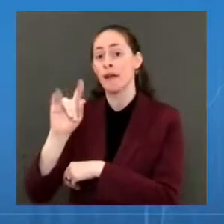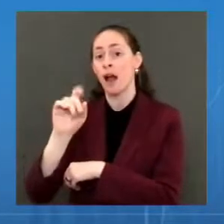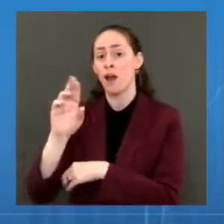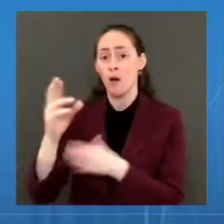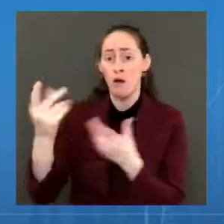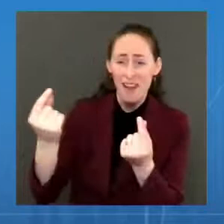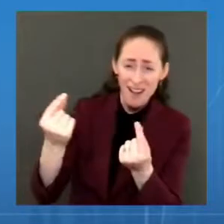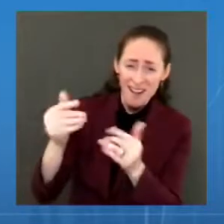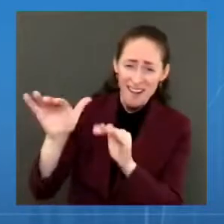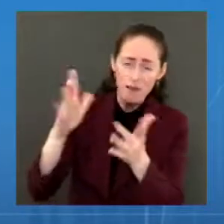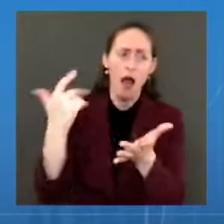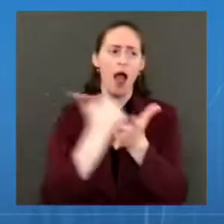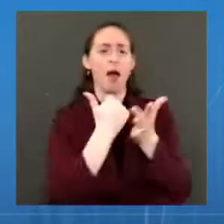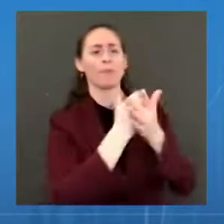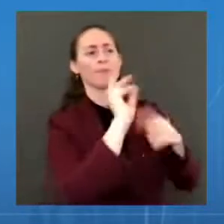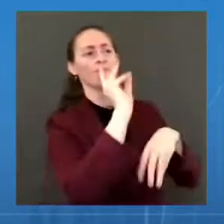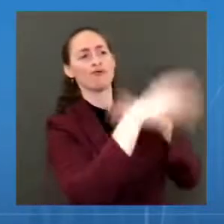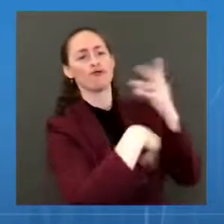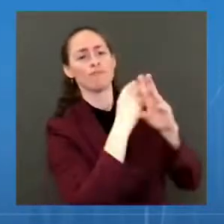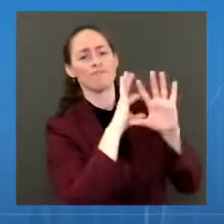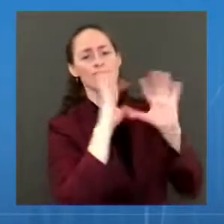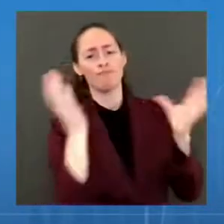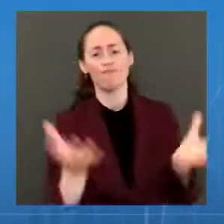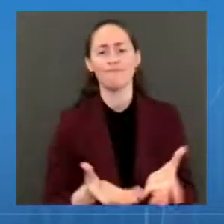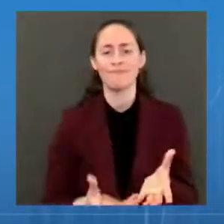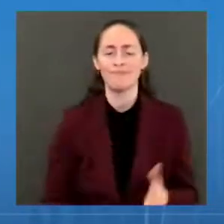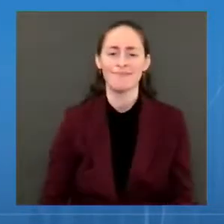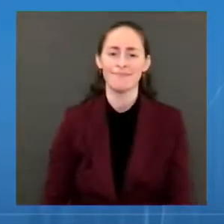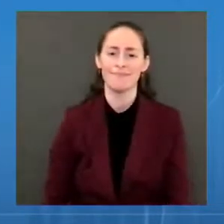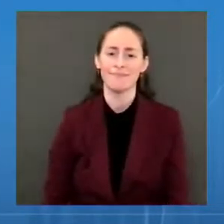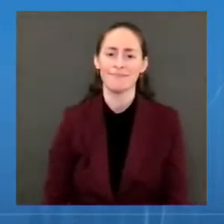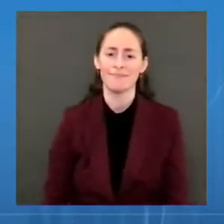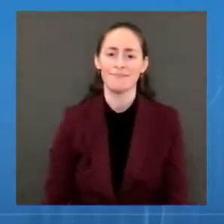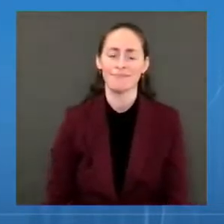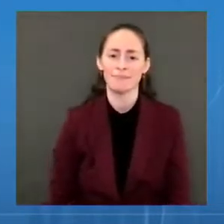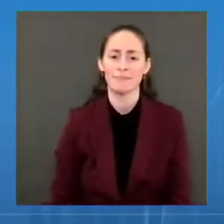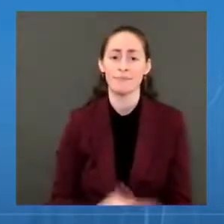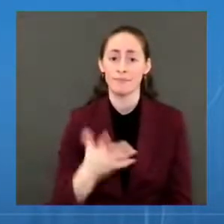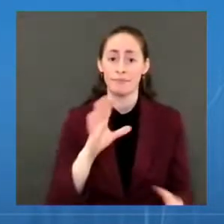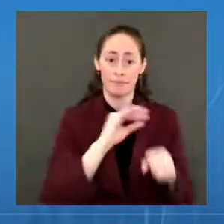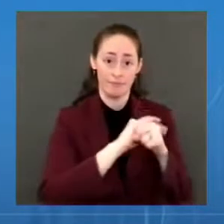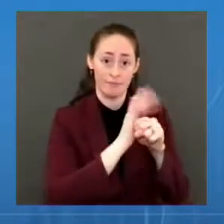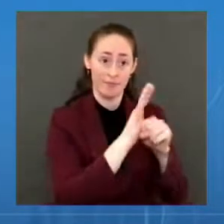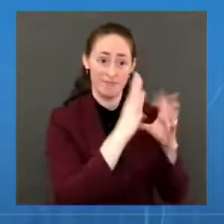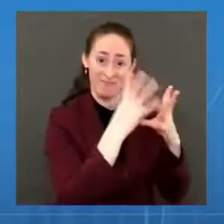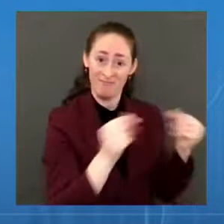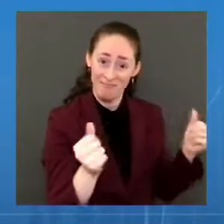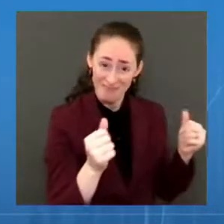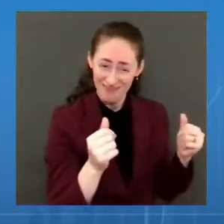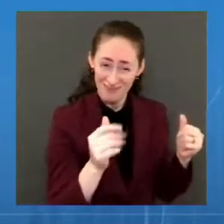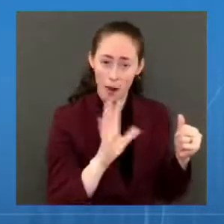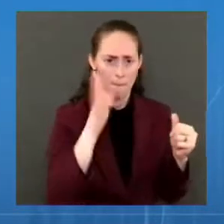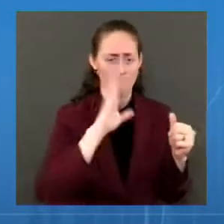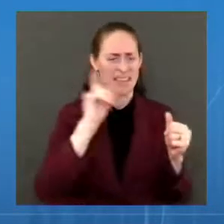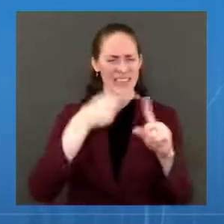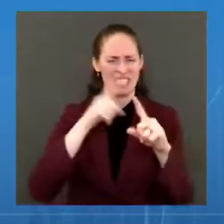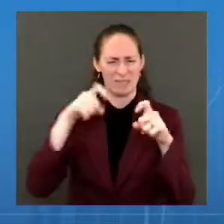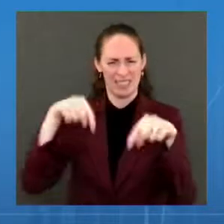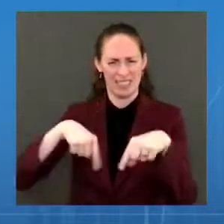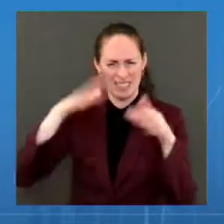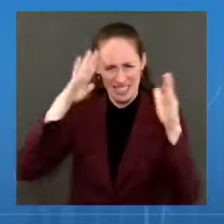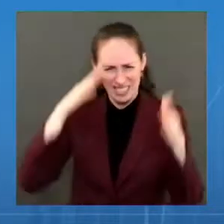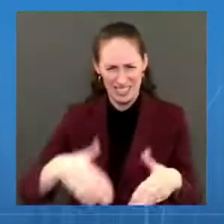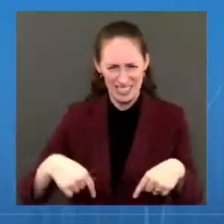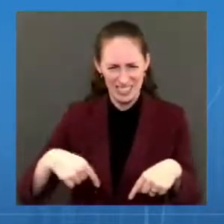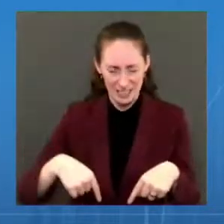pandemic until we've defeated both at home and across the globe. Last question, Kevin? Yep, last question.